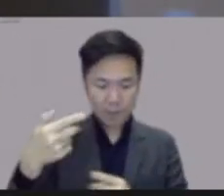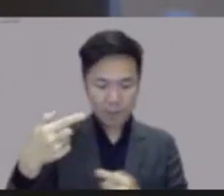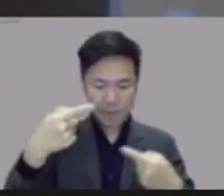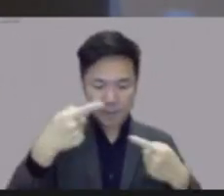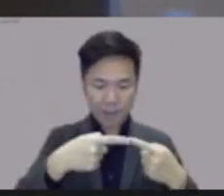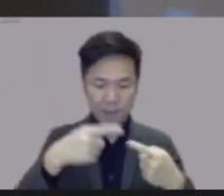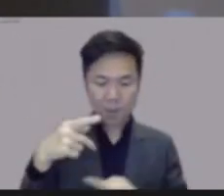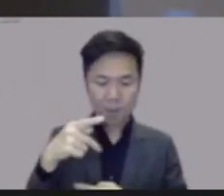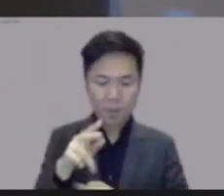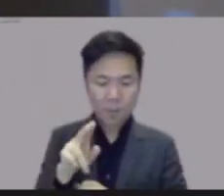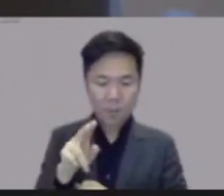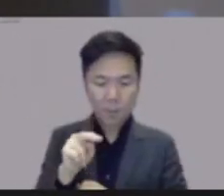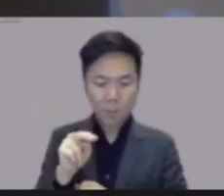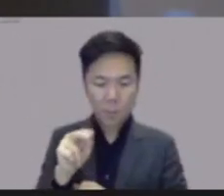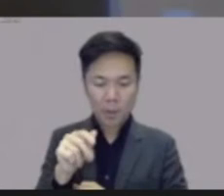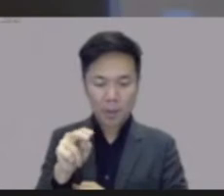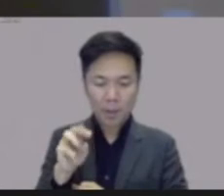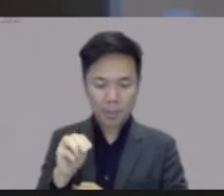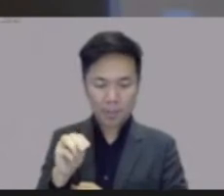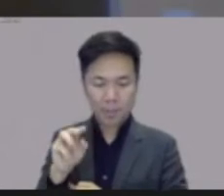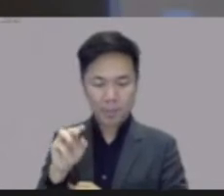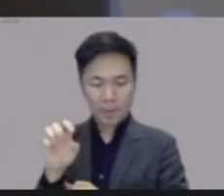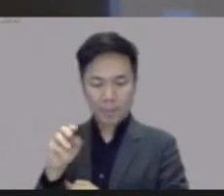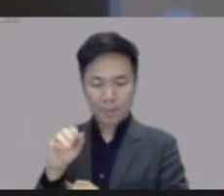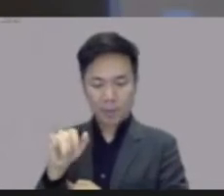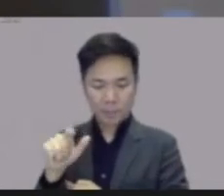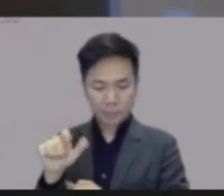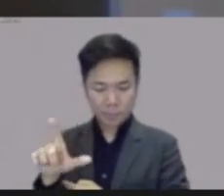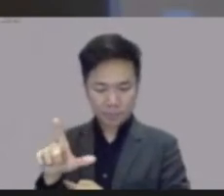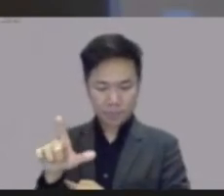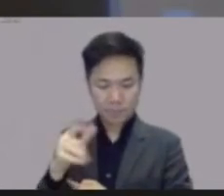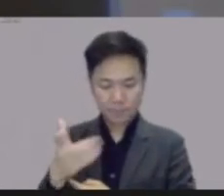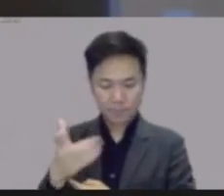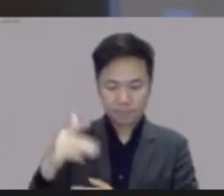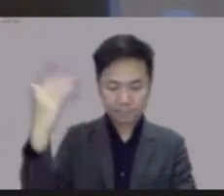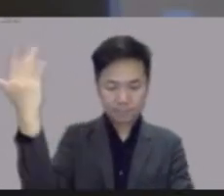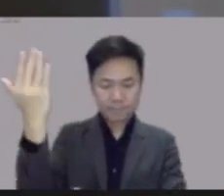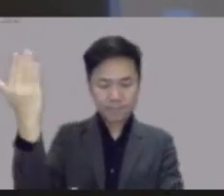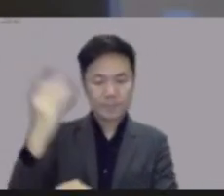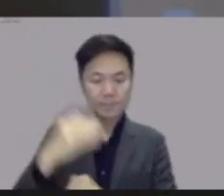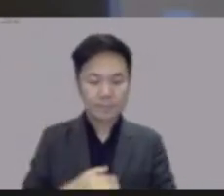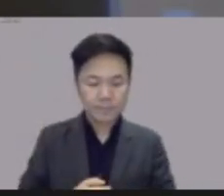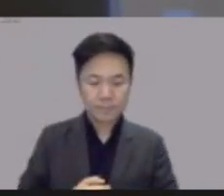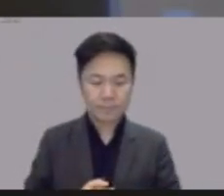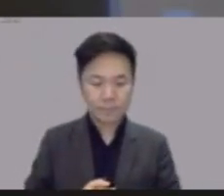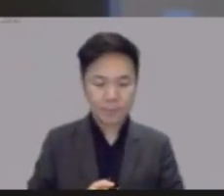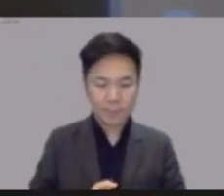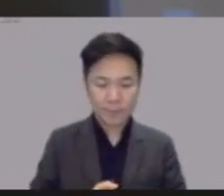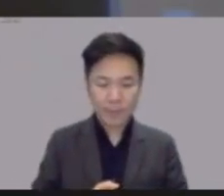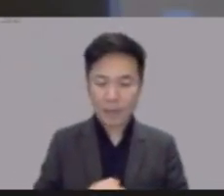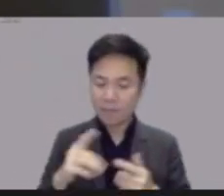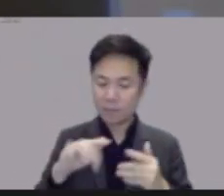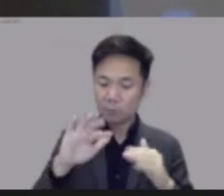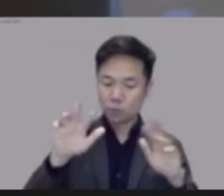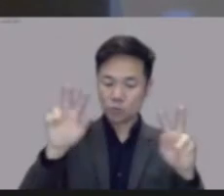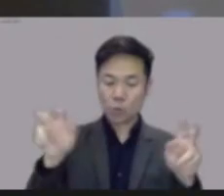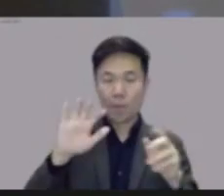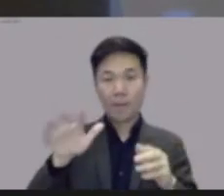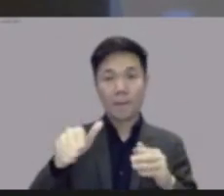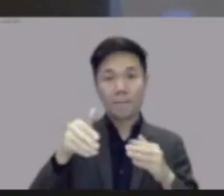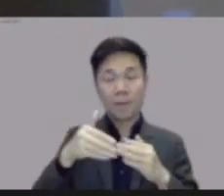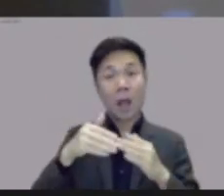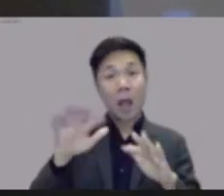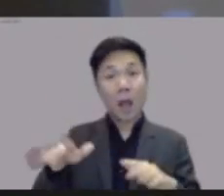youth member of the U.N high level Advisory Board on effective multilateralism and climate